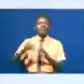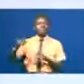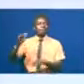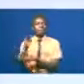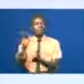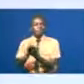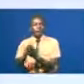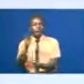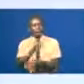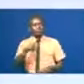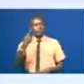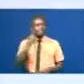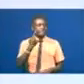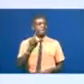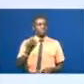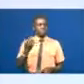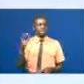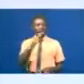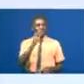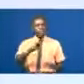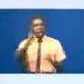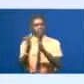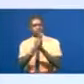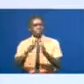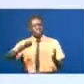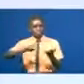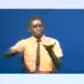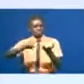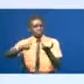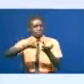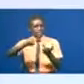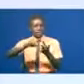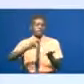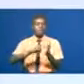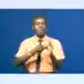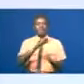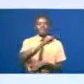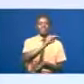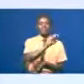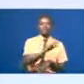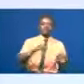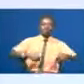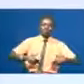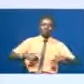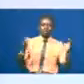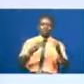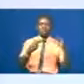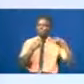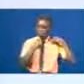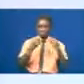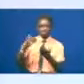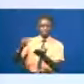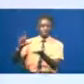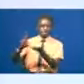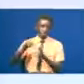And you know that is a very big challenge for MSMEs and also the youth who are trying to access capital in banks. So I would say the